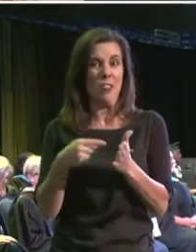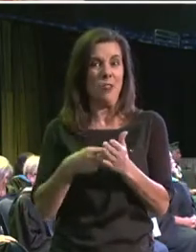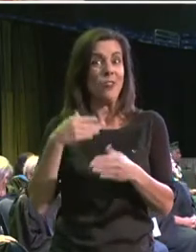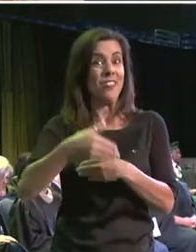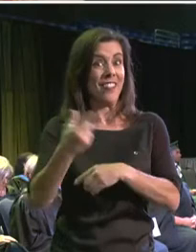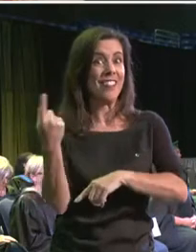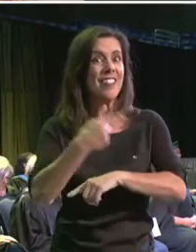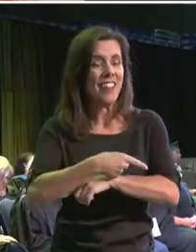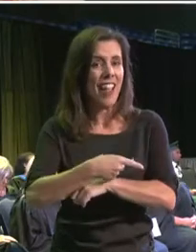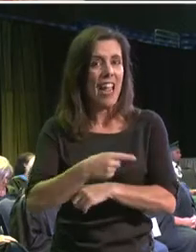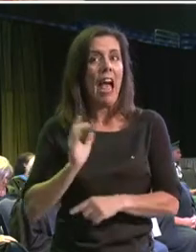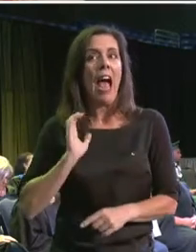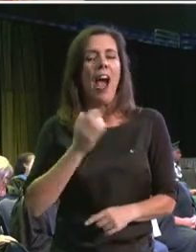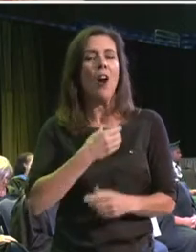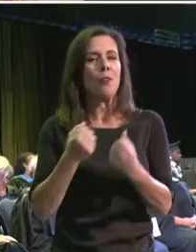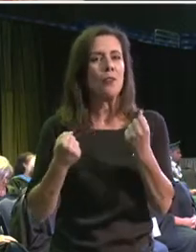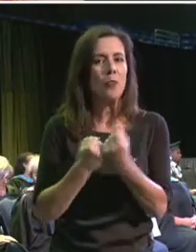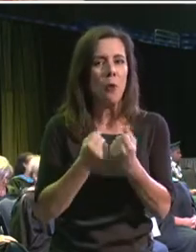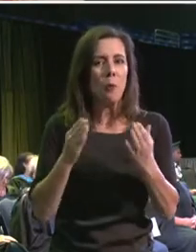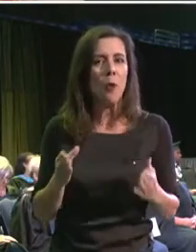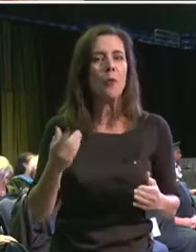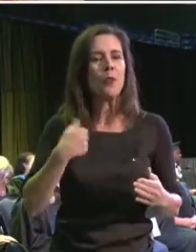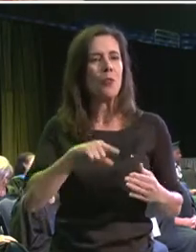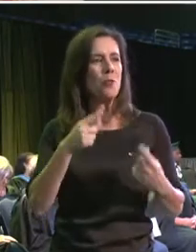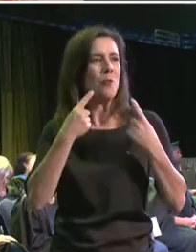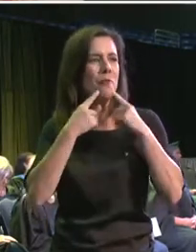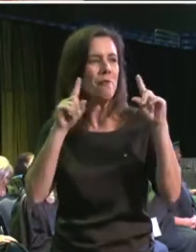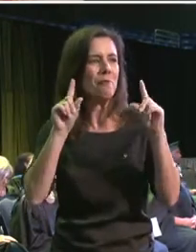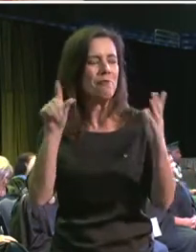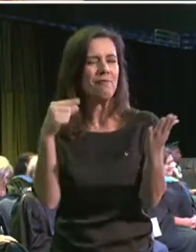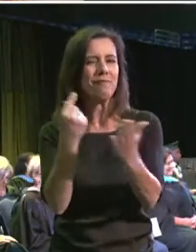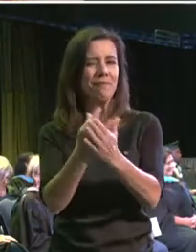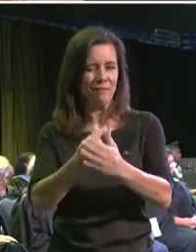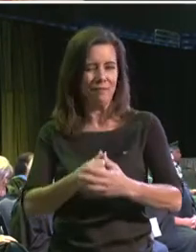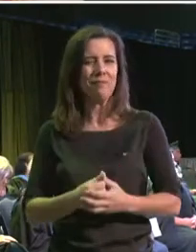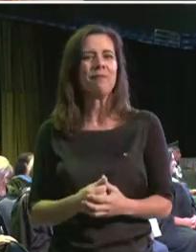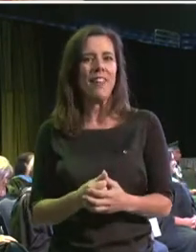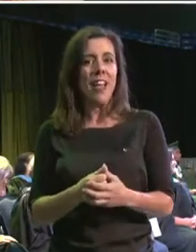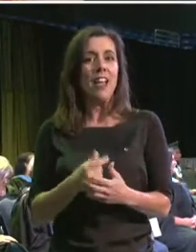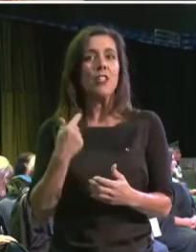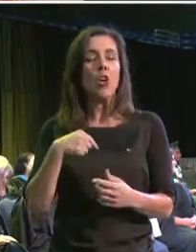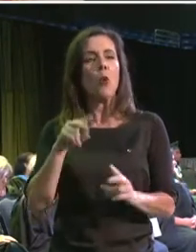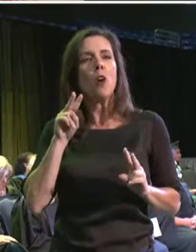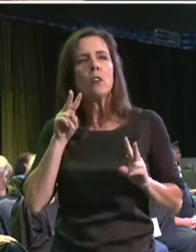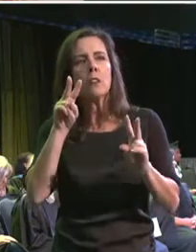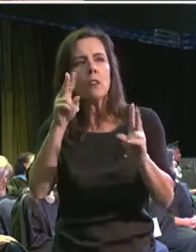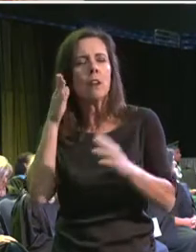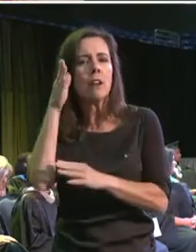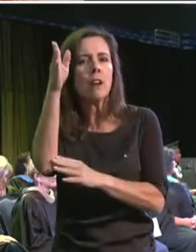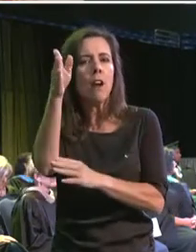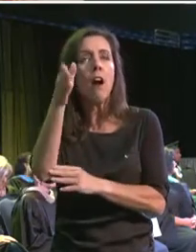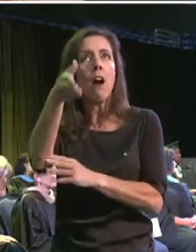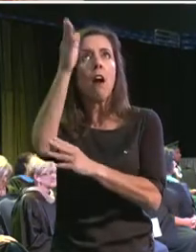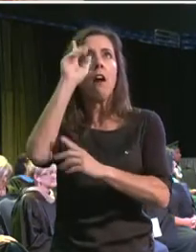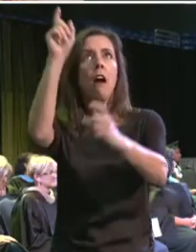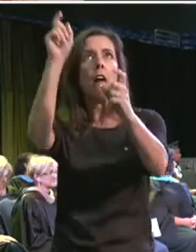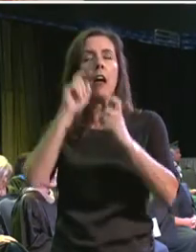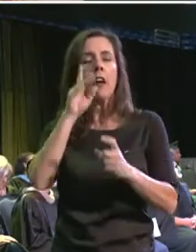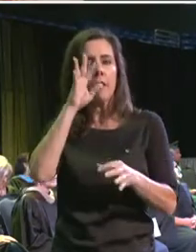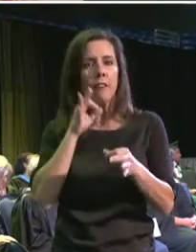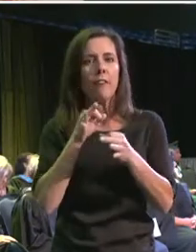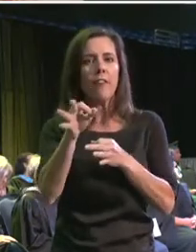day. Because of our supporters, we made it here tonight. As we're looking to the future, may God grant us